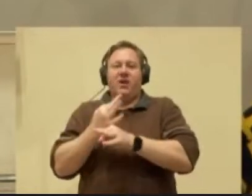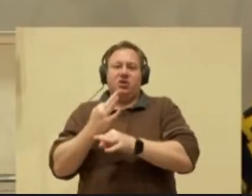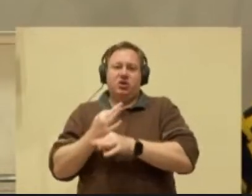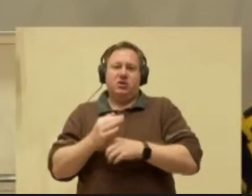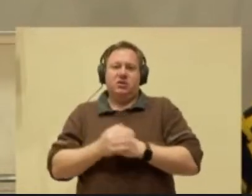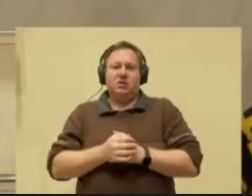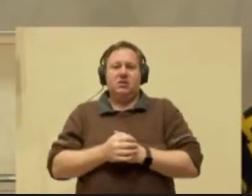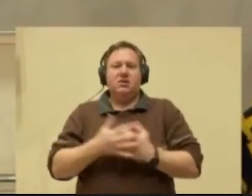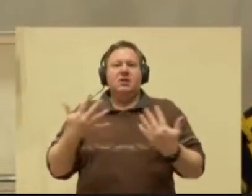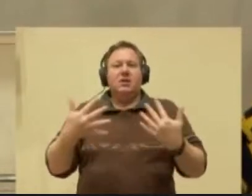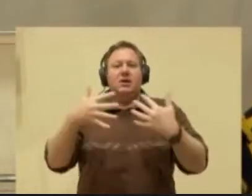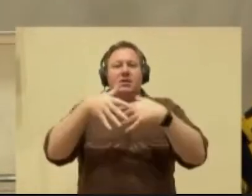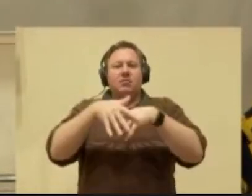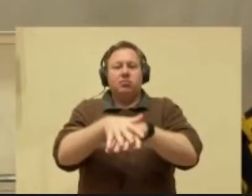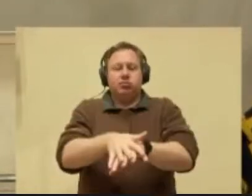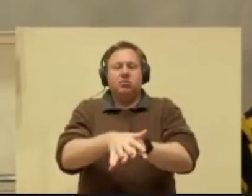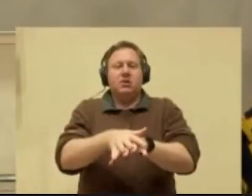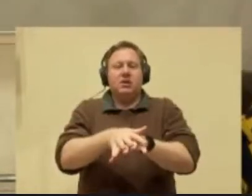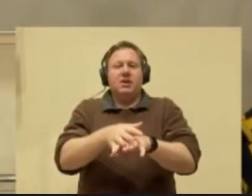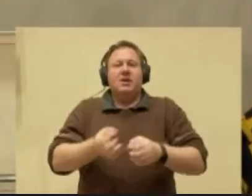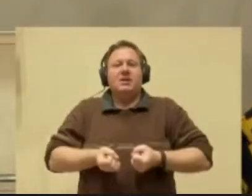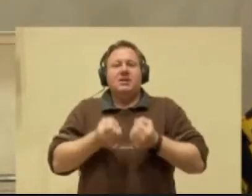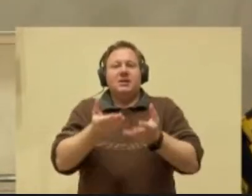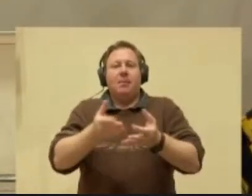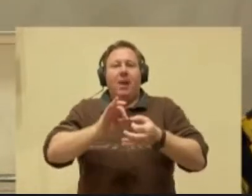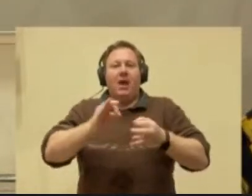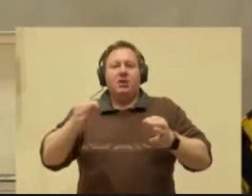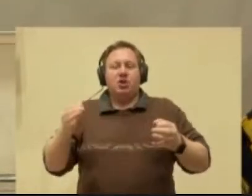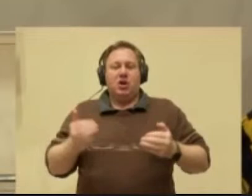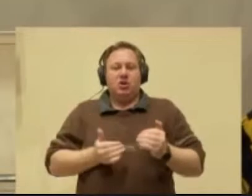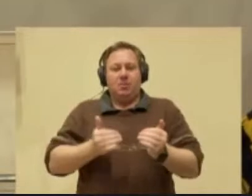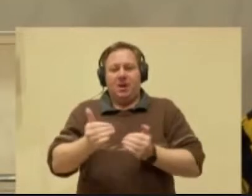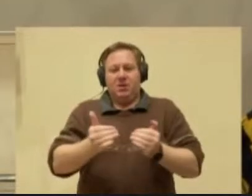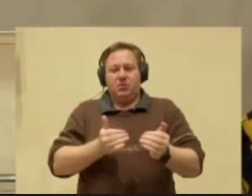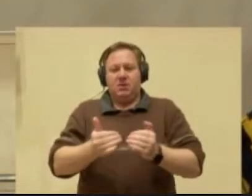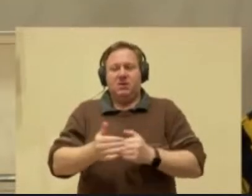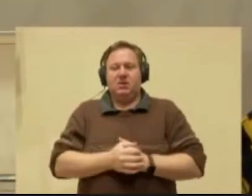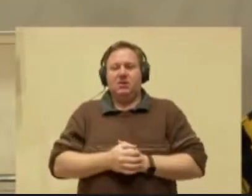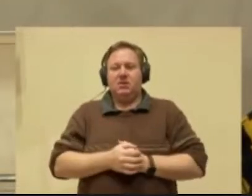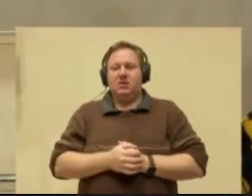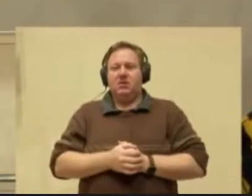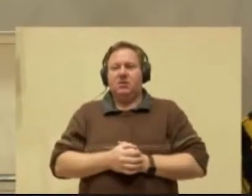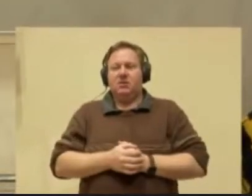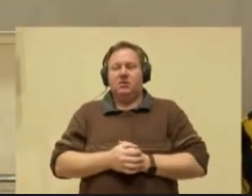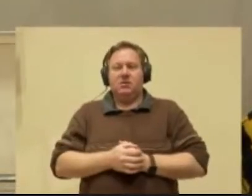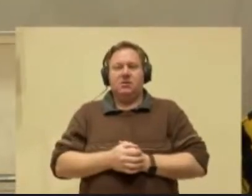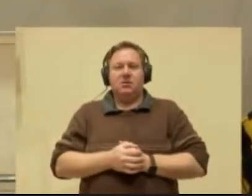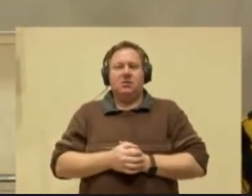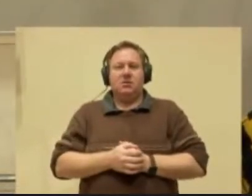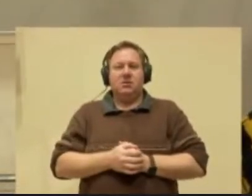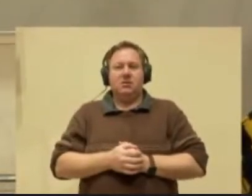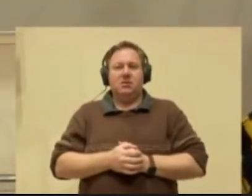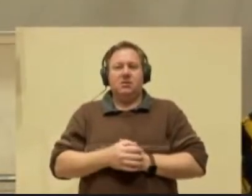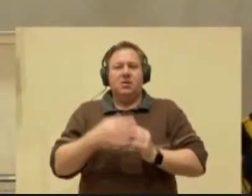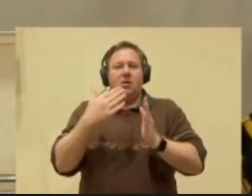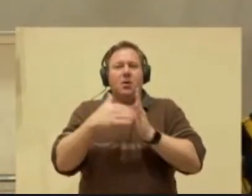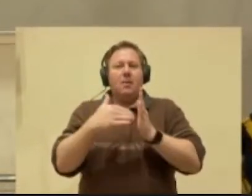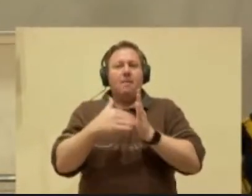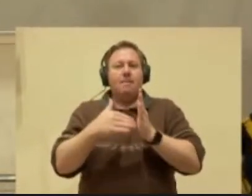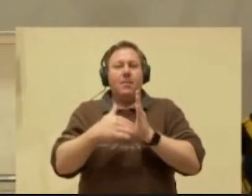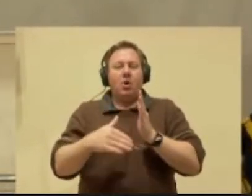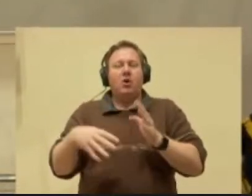supply chain management and such programs are largely in the department of social